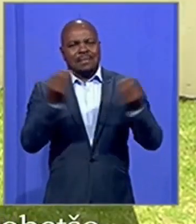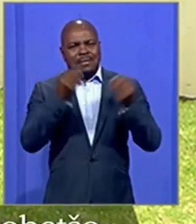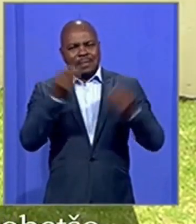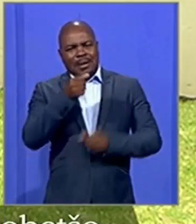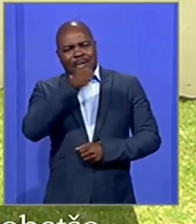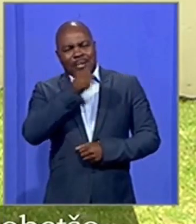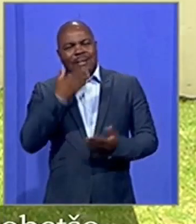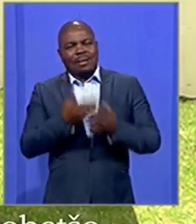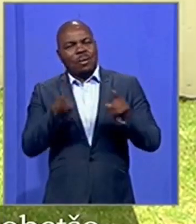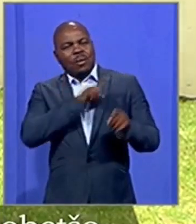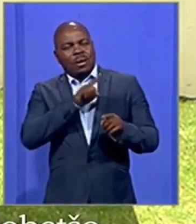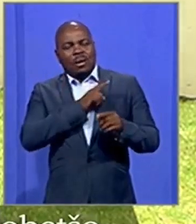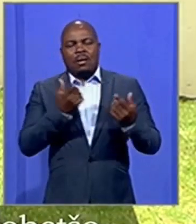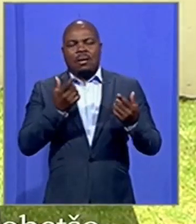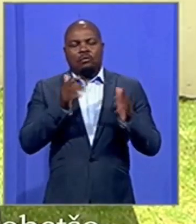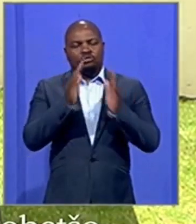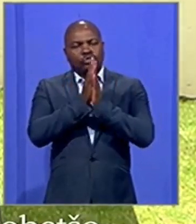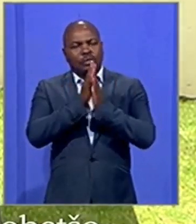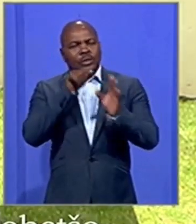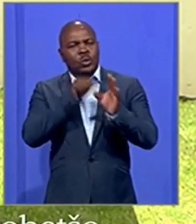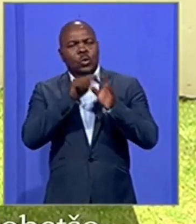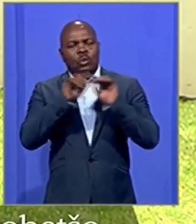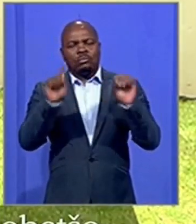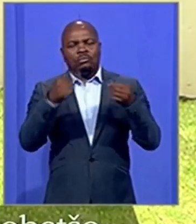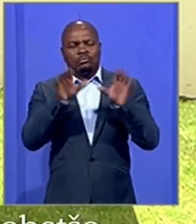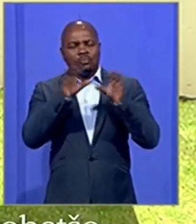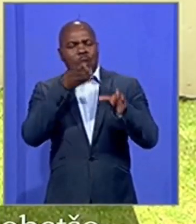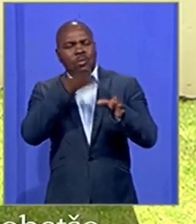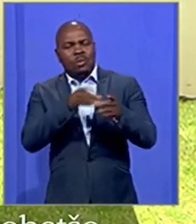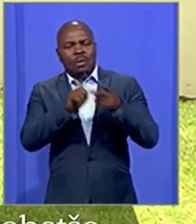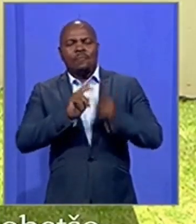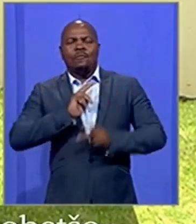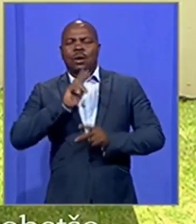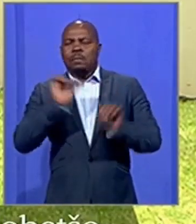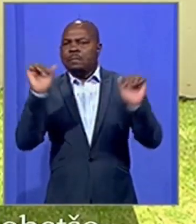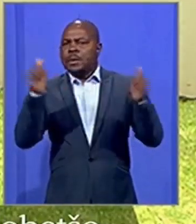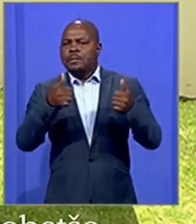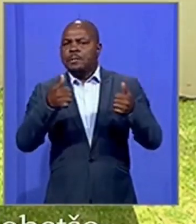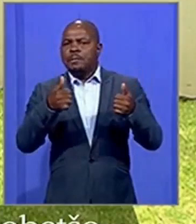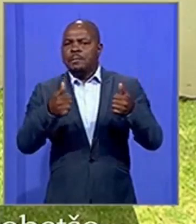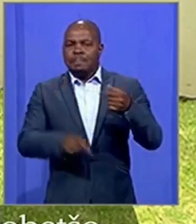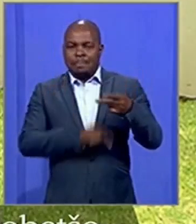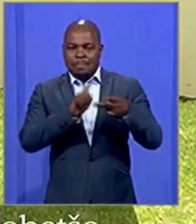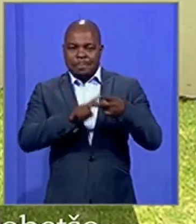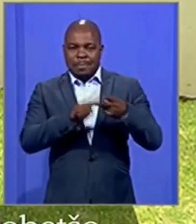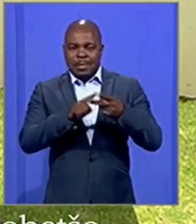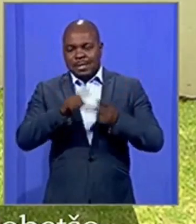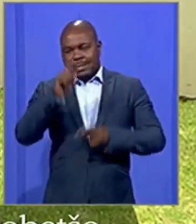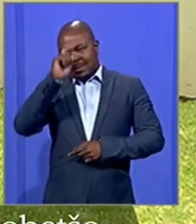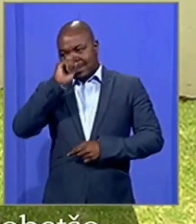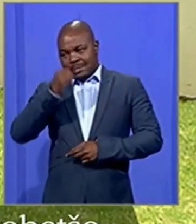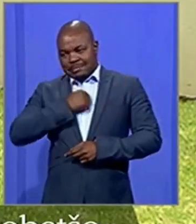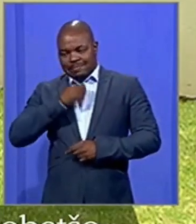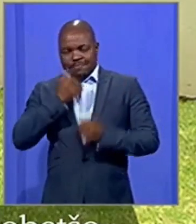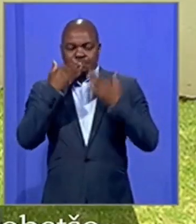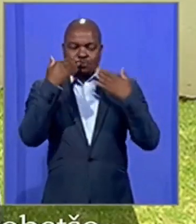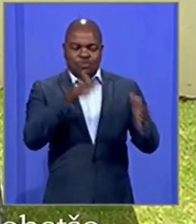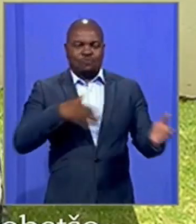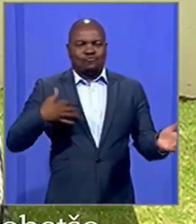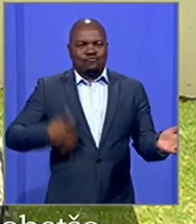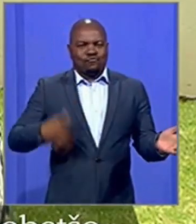le kerekeng e ba kgathatema khwaering ebile e ba na le lentšu le le botse kudu ke mo a ilego a newa ke sesi Katara ge a šetše